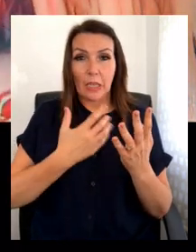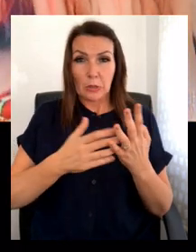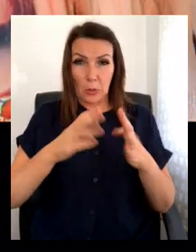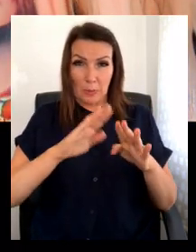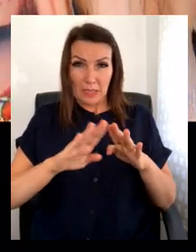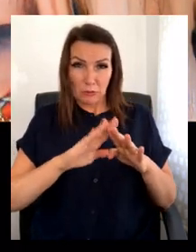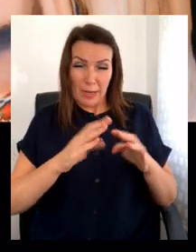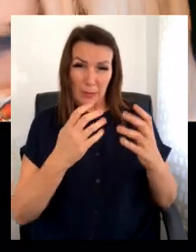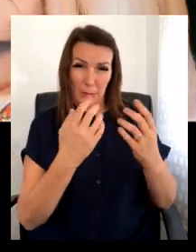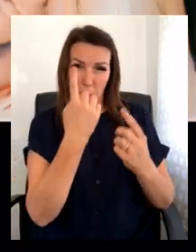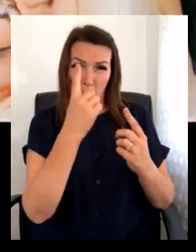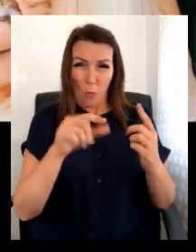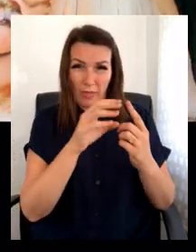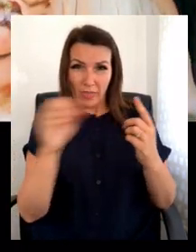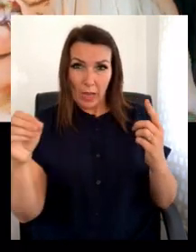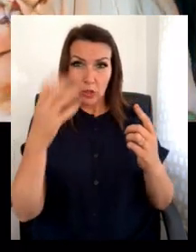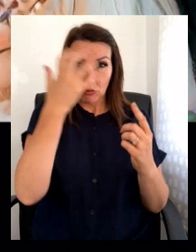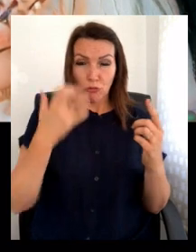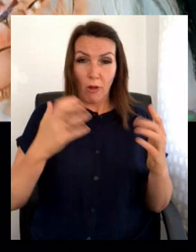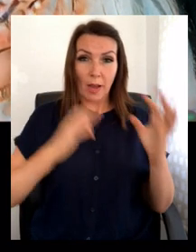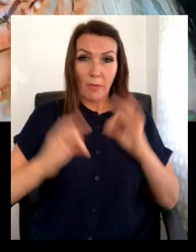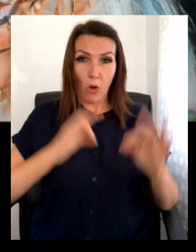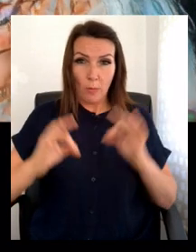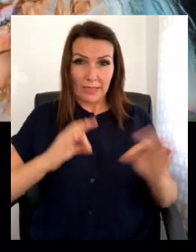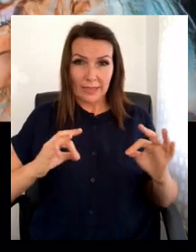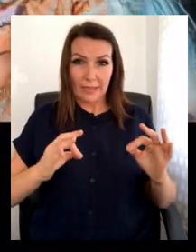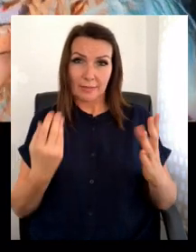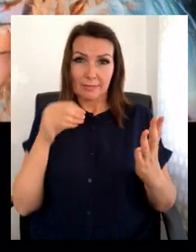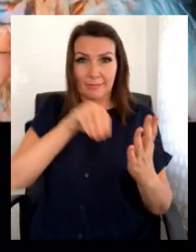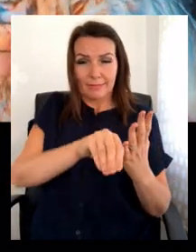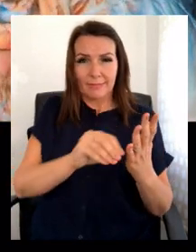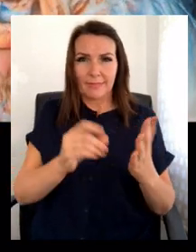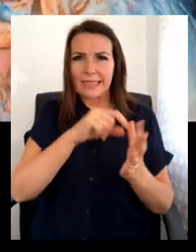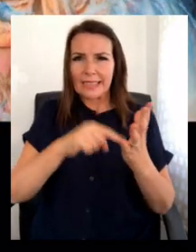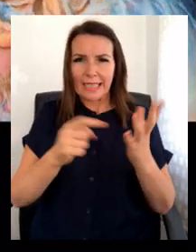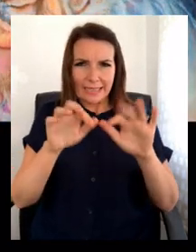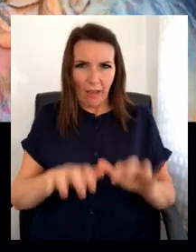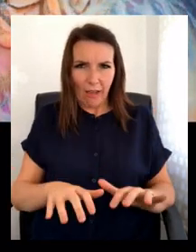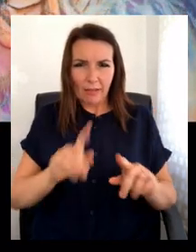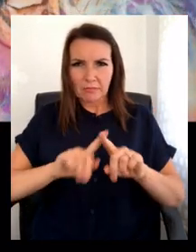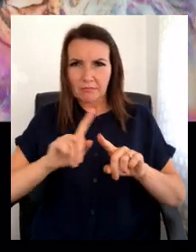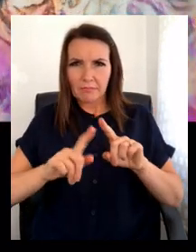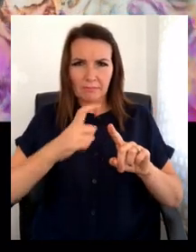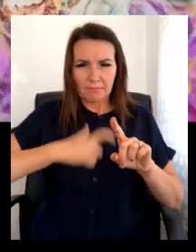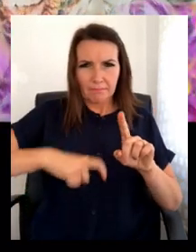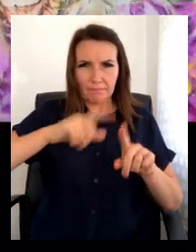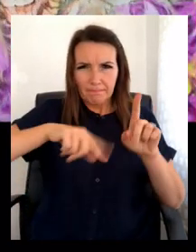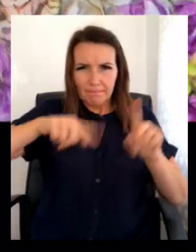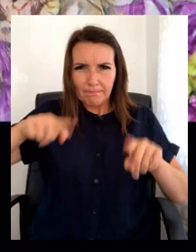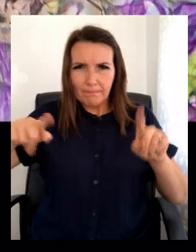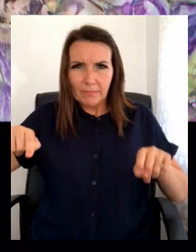into a sort of standardized data set, which mostly contains quite homogeneous identities gathered by American